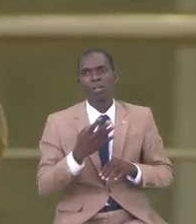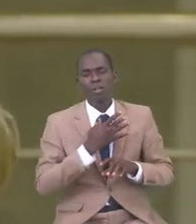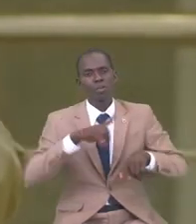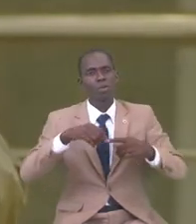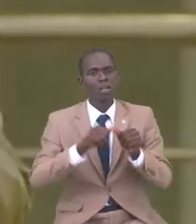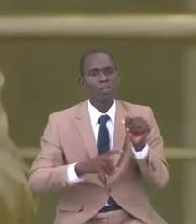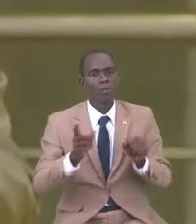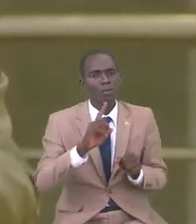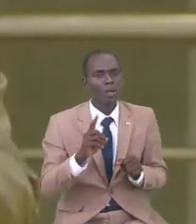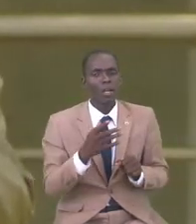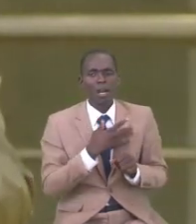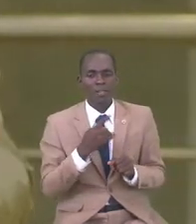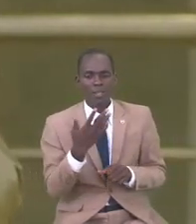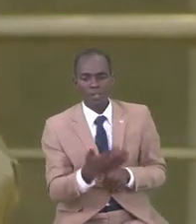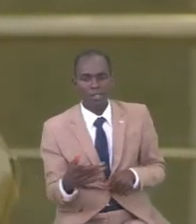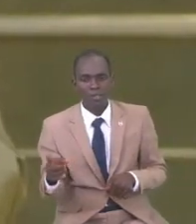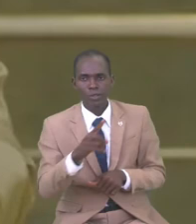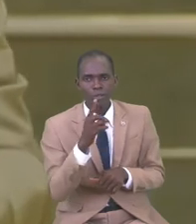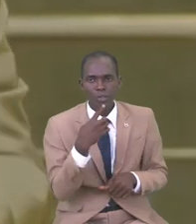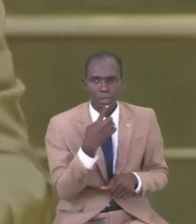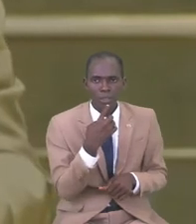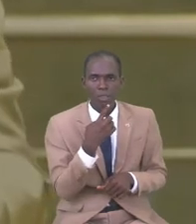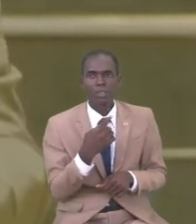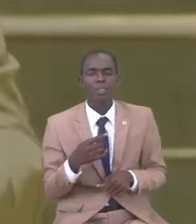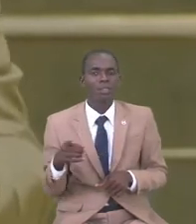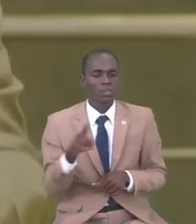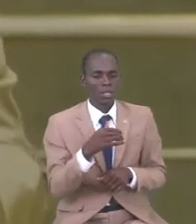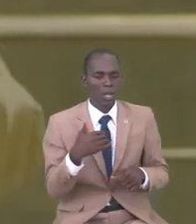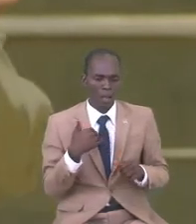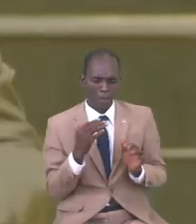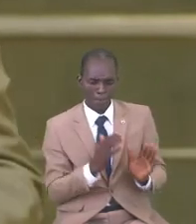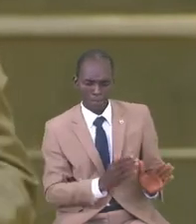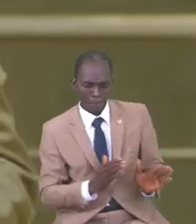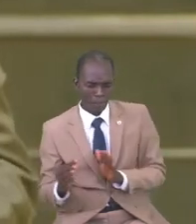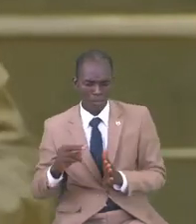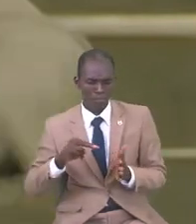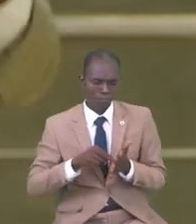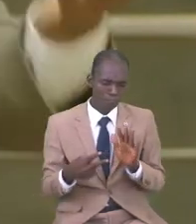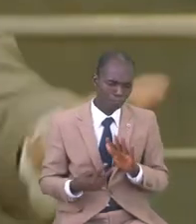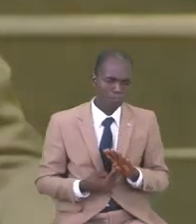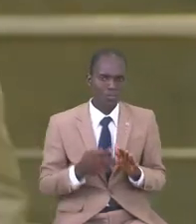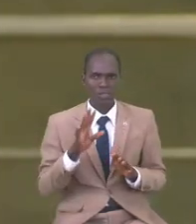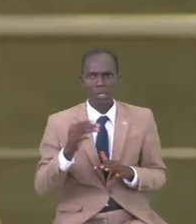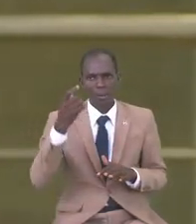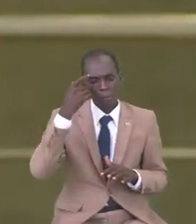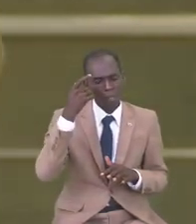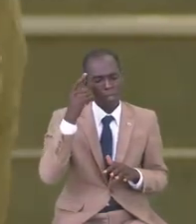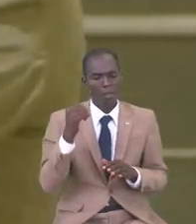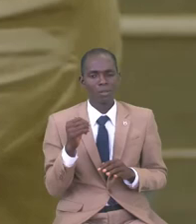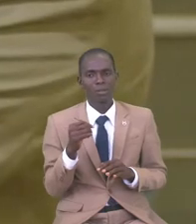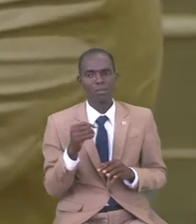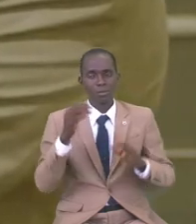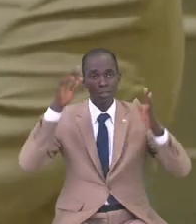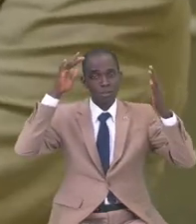the things they say, their purpose, their plan, their goal, their ideal, their expectation.